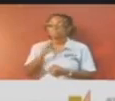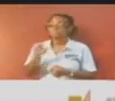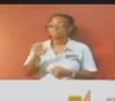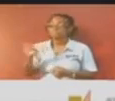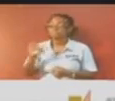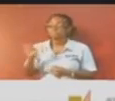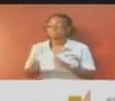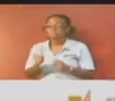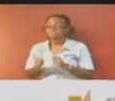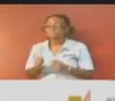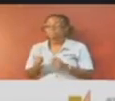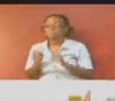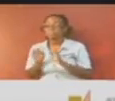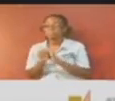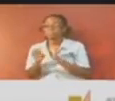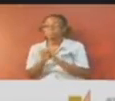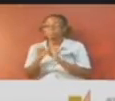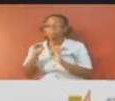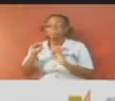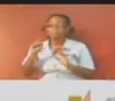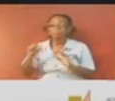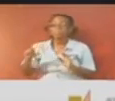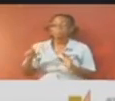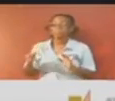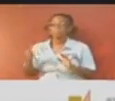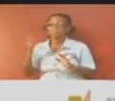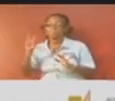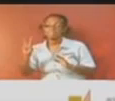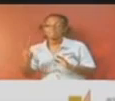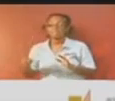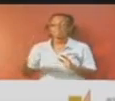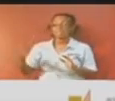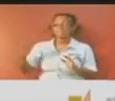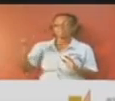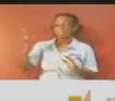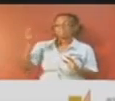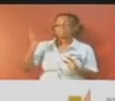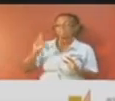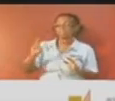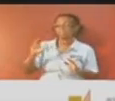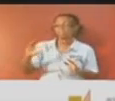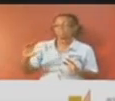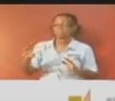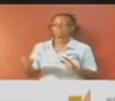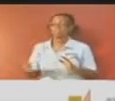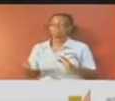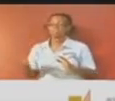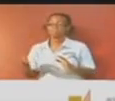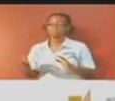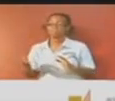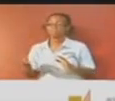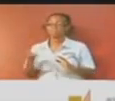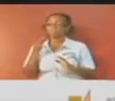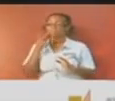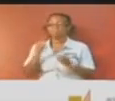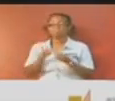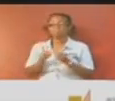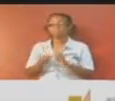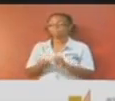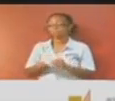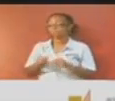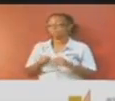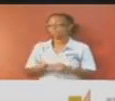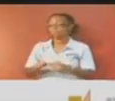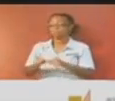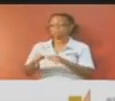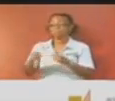Valencia, Rio Claro, Mayaro area. And the numbers from 1 week to the next continued to